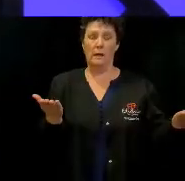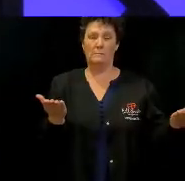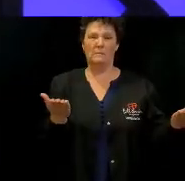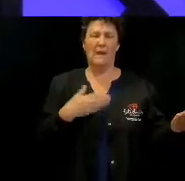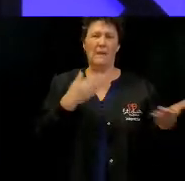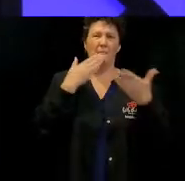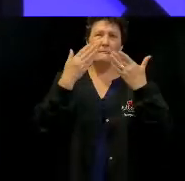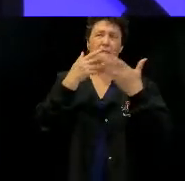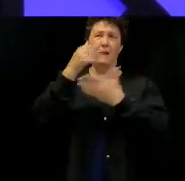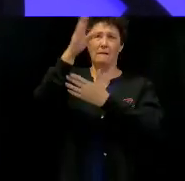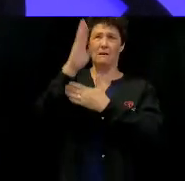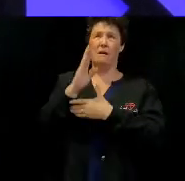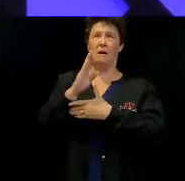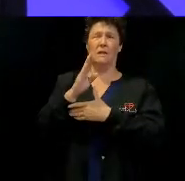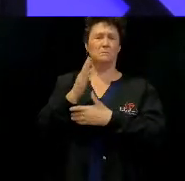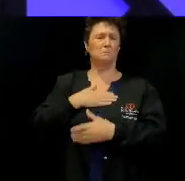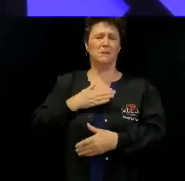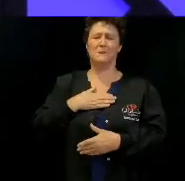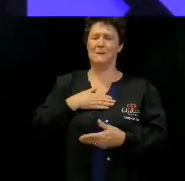God for, it's peace. How about you?